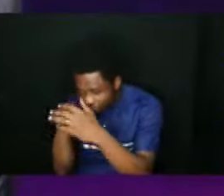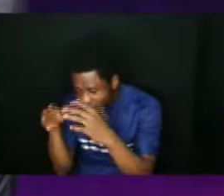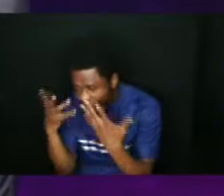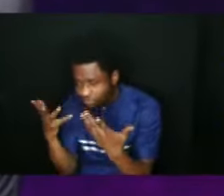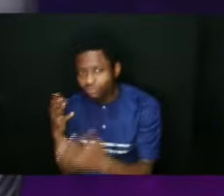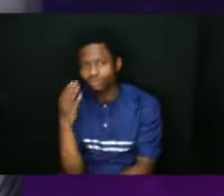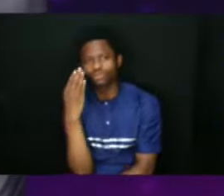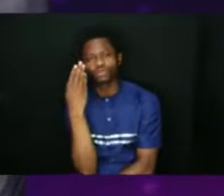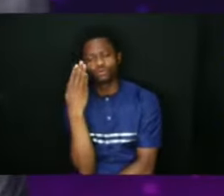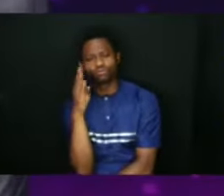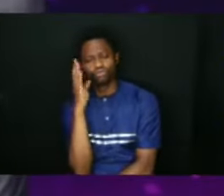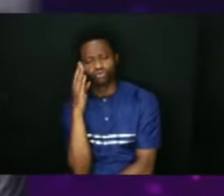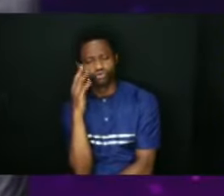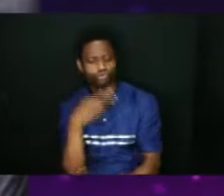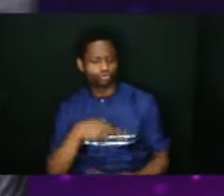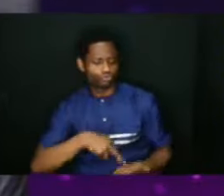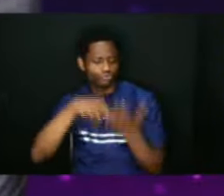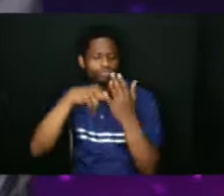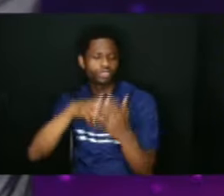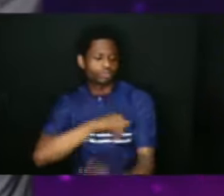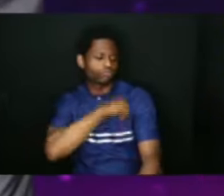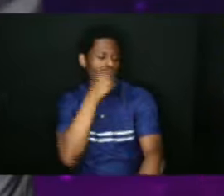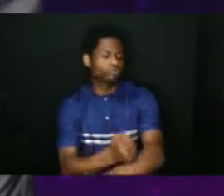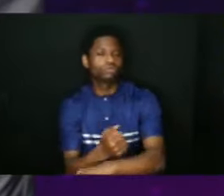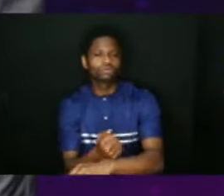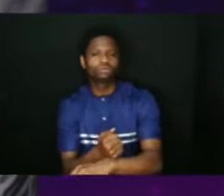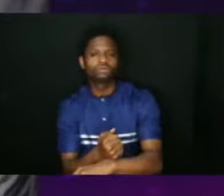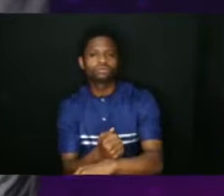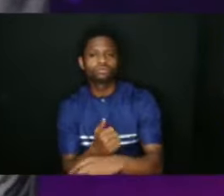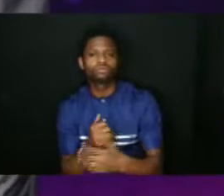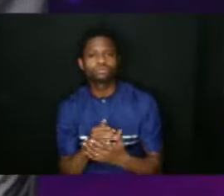Blue stands for authority.